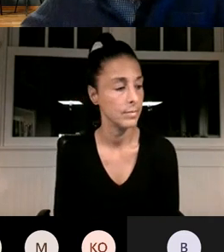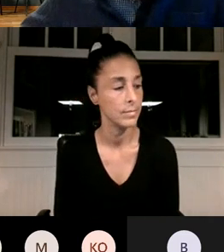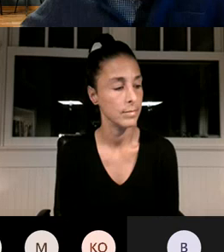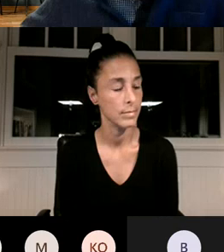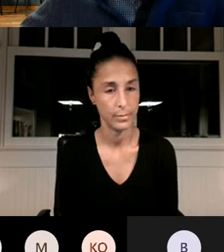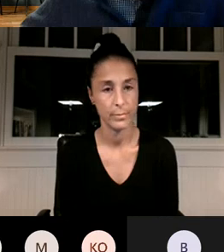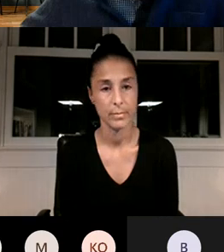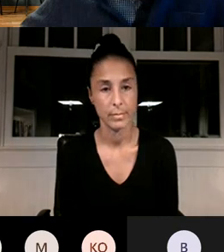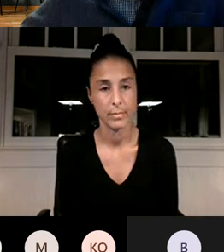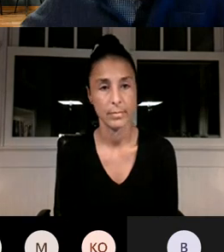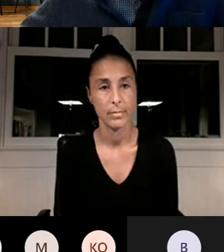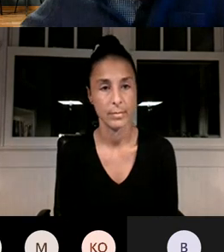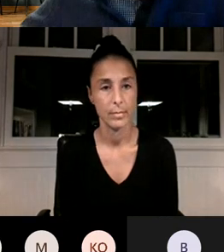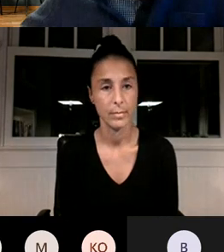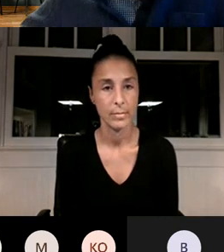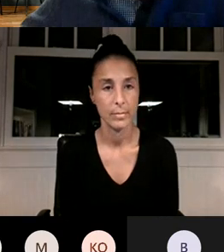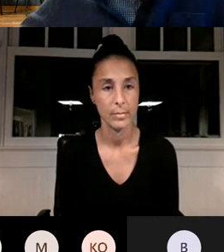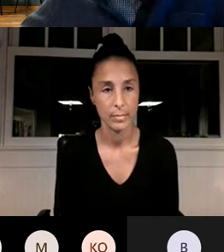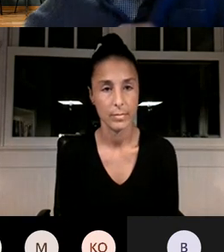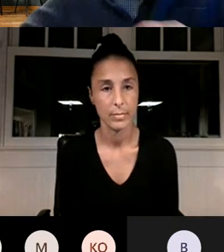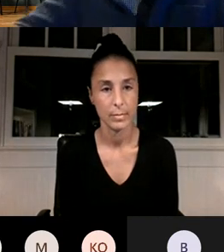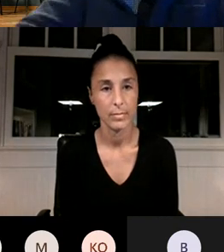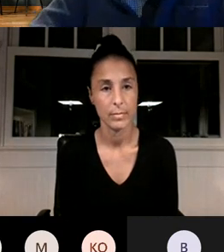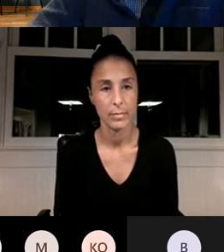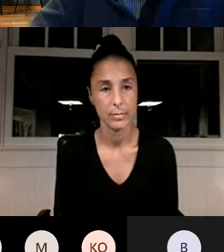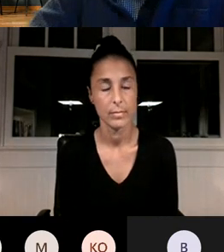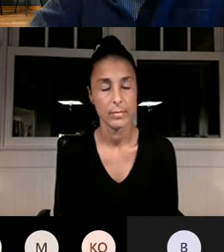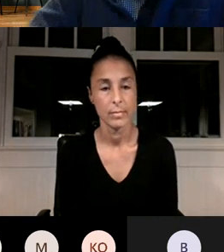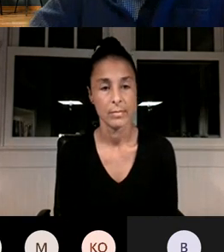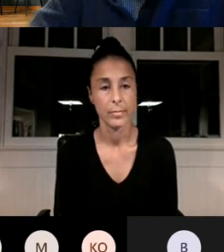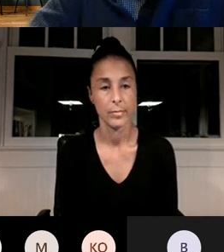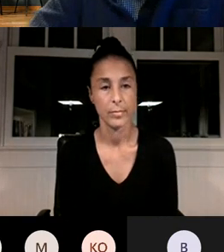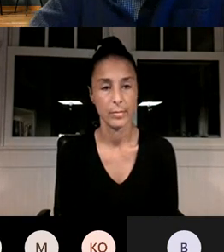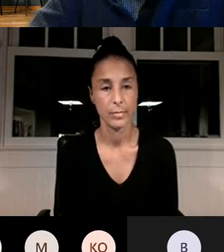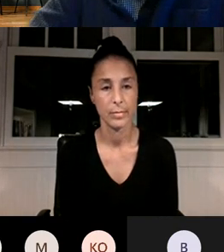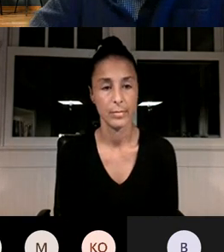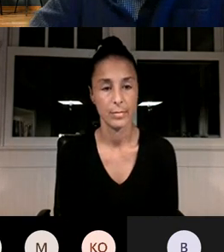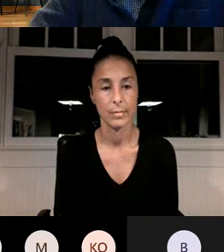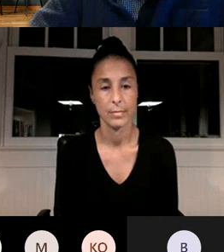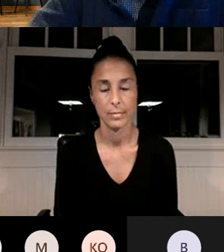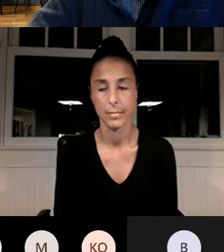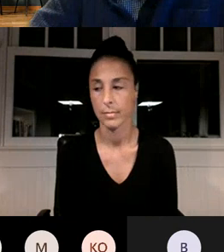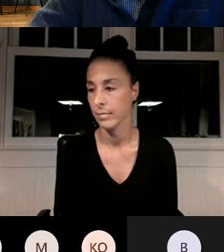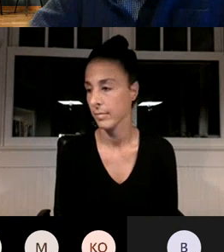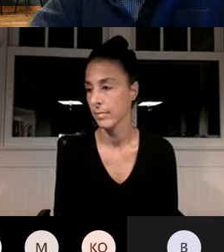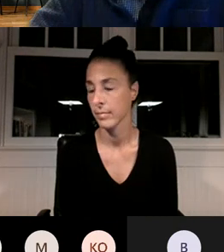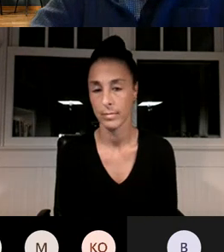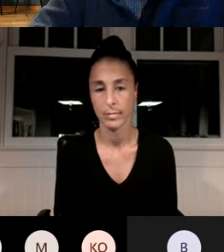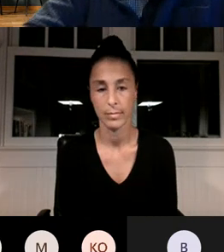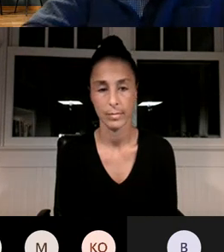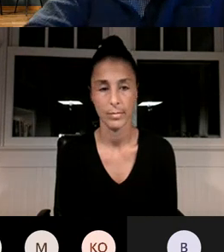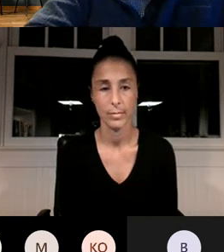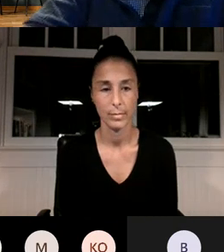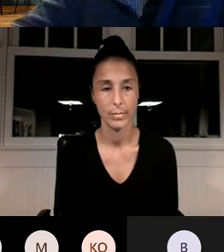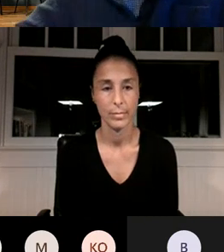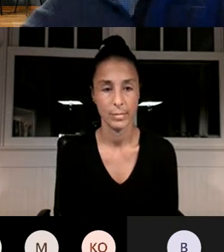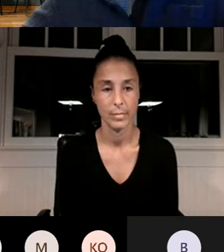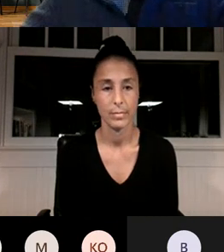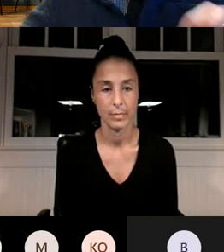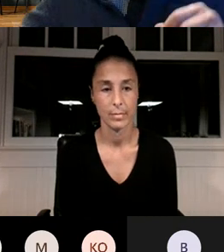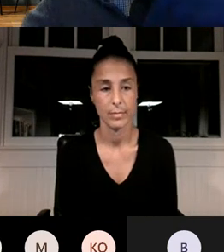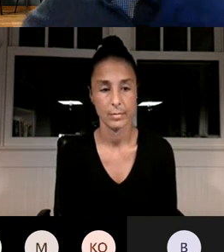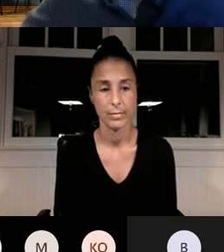love to hear more about what the plans will continue. But we understand that if in the interest of time, you may not have the ability to address all of those at